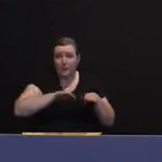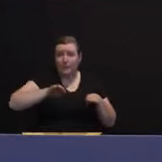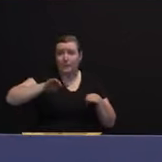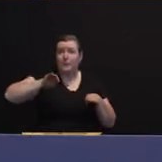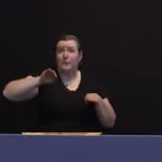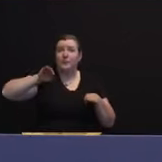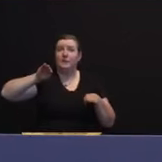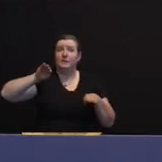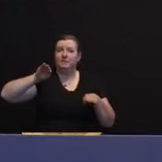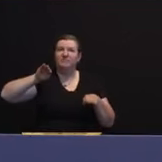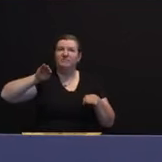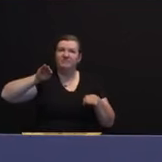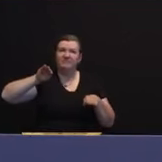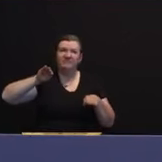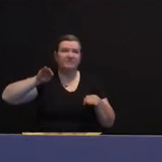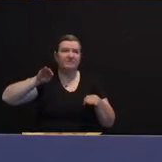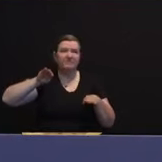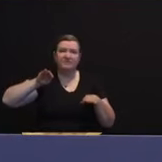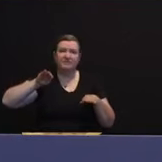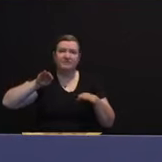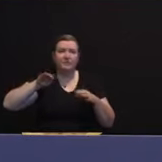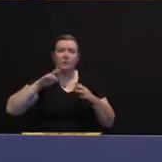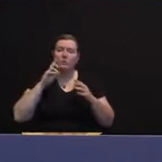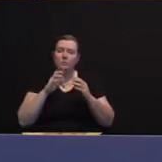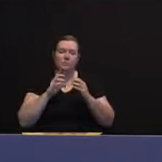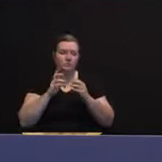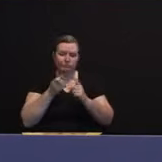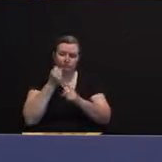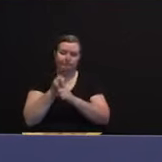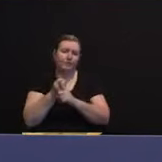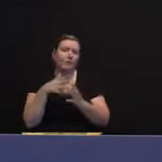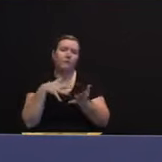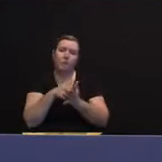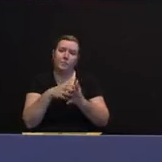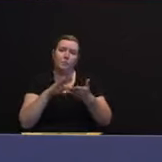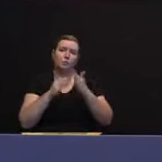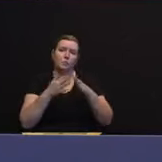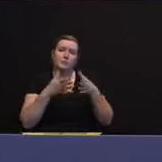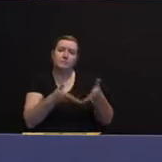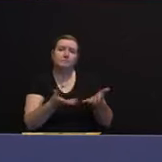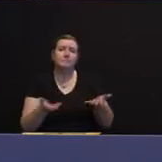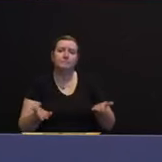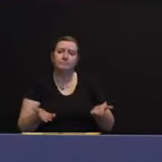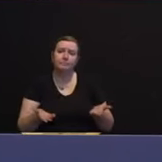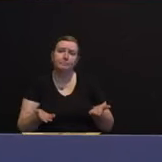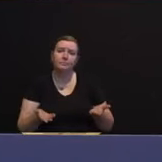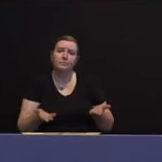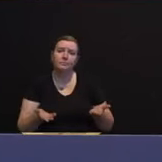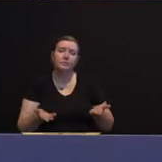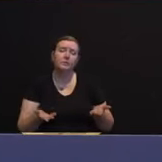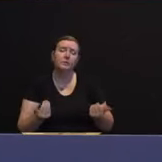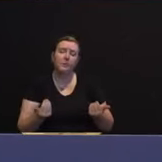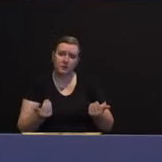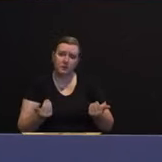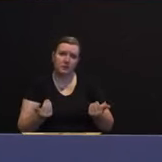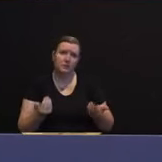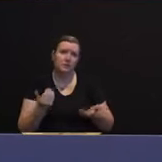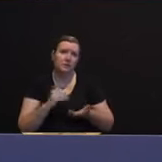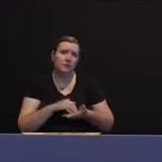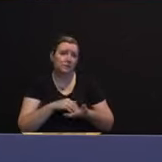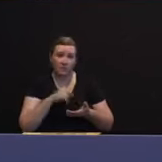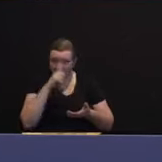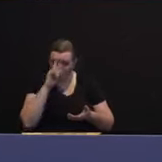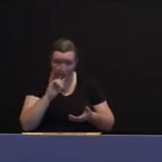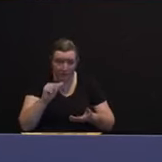and healthcare workers and frontline workers. This is not forever. We're in a sprint right now, and I would just ask people